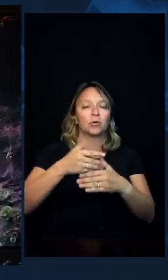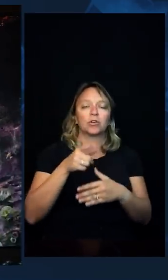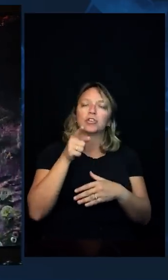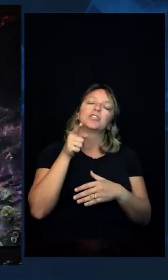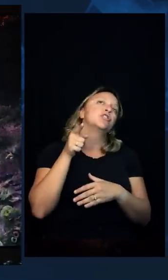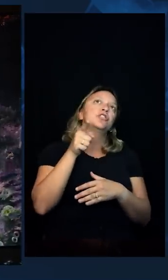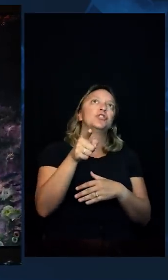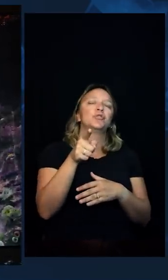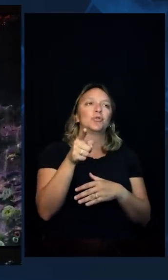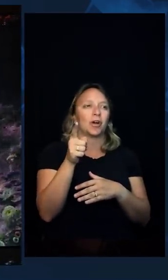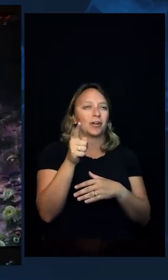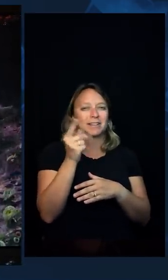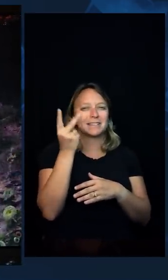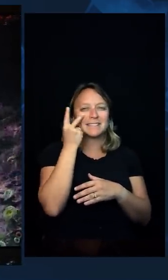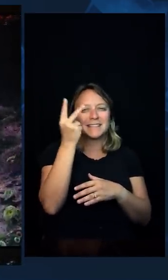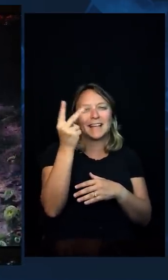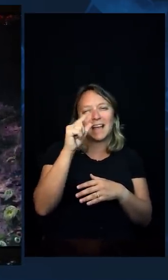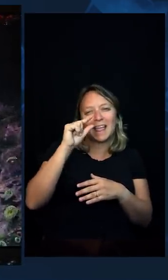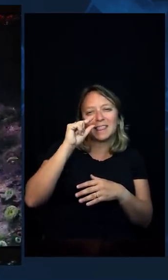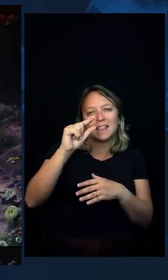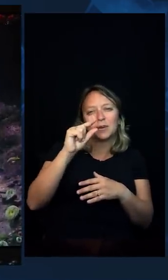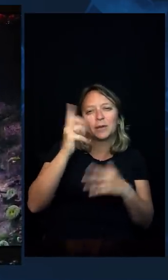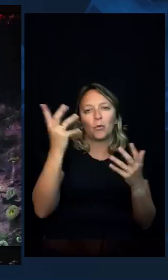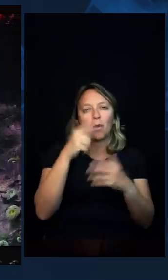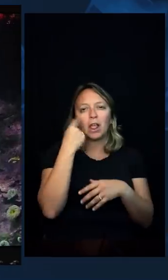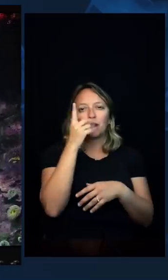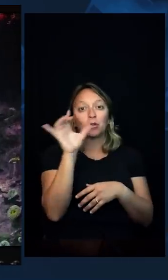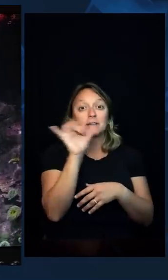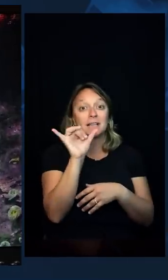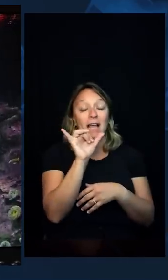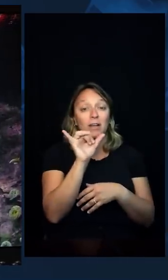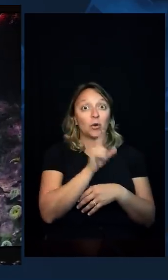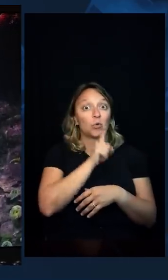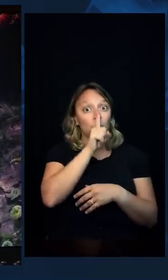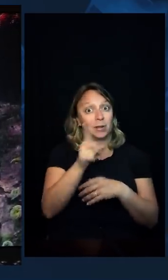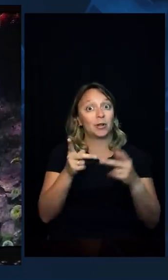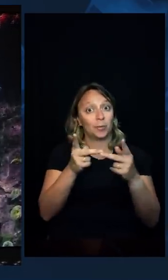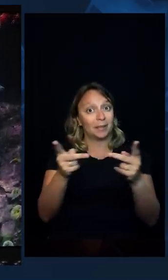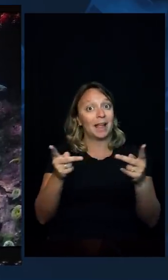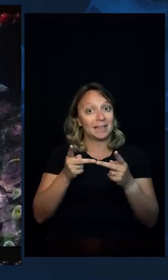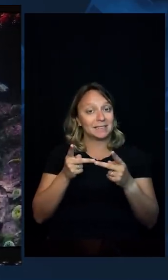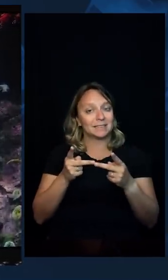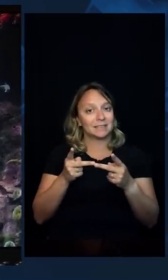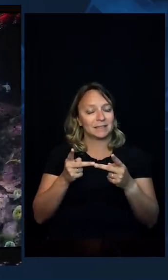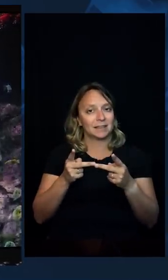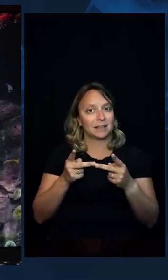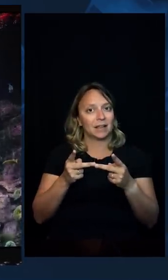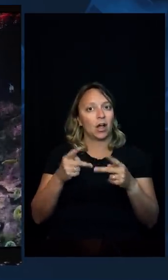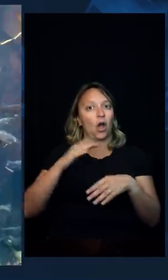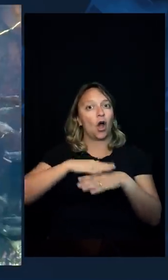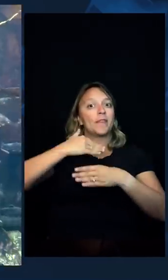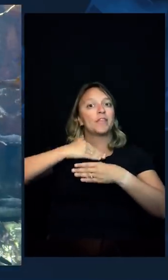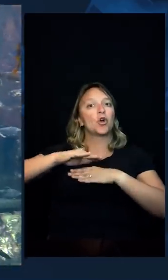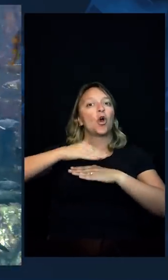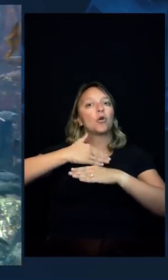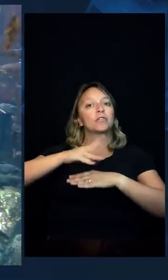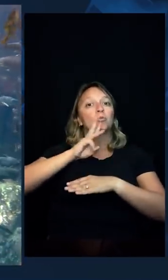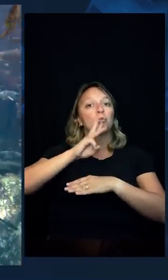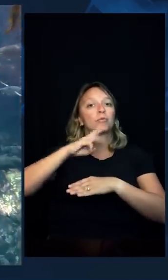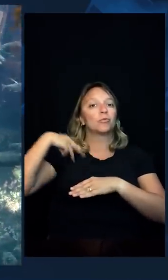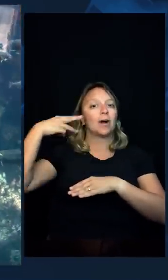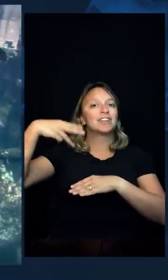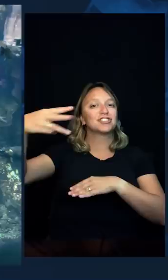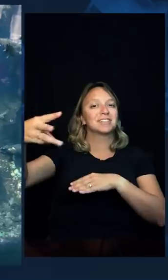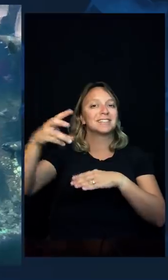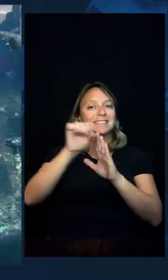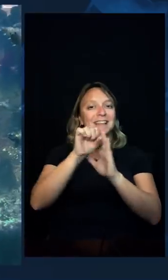getting a sneak peek at a real place along the coast of Washington State known as